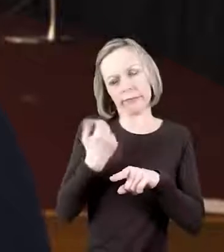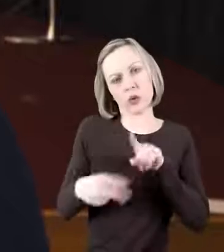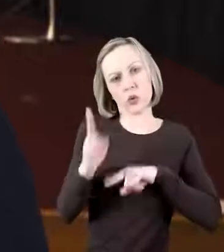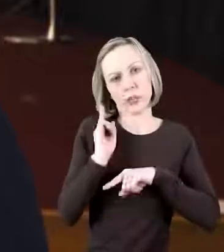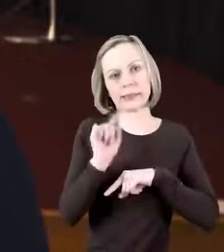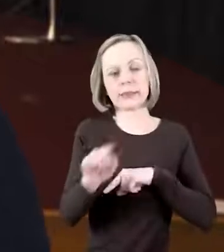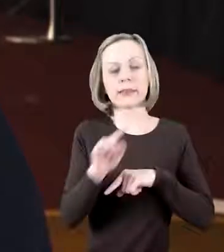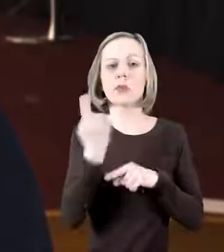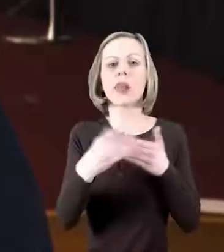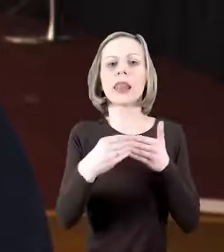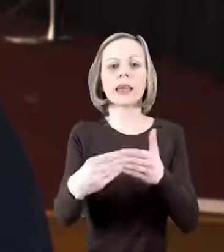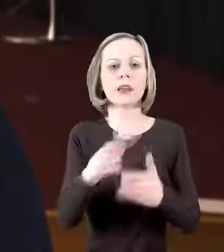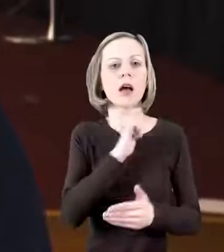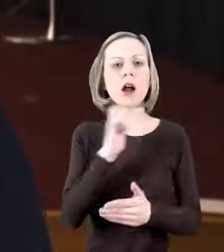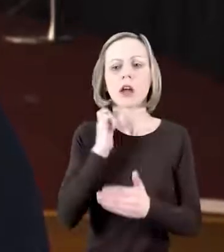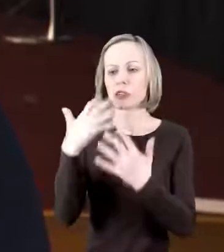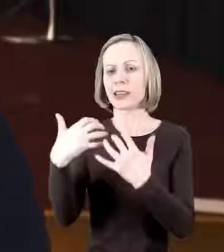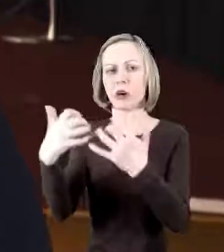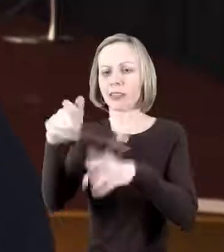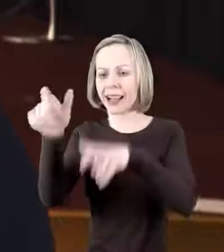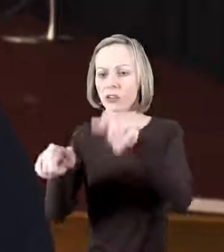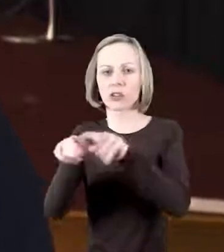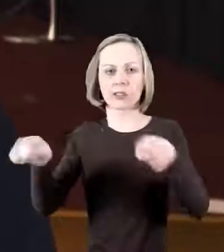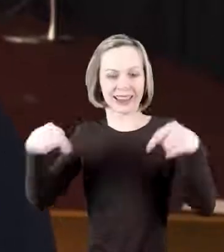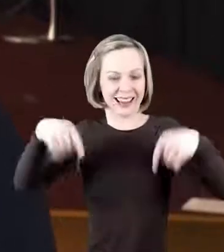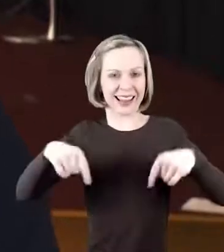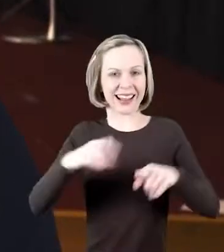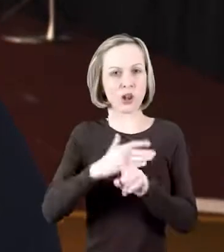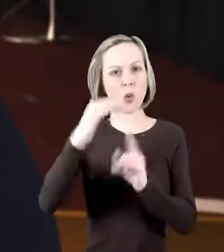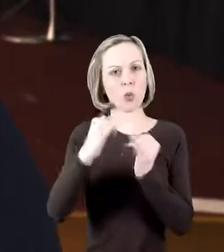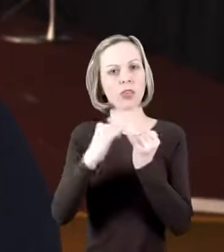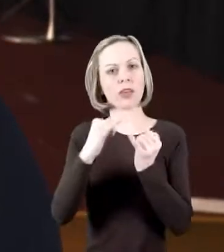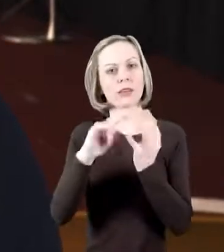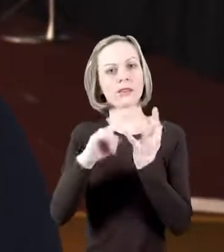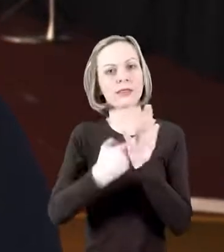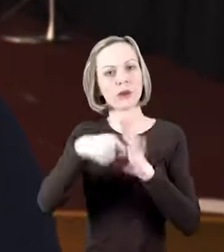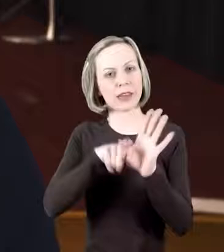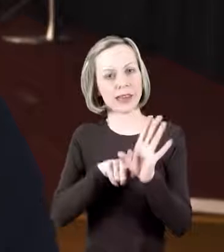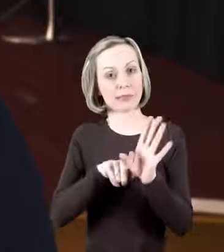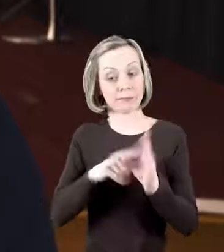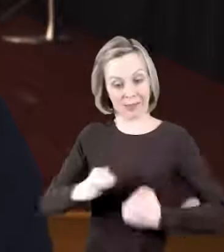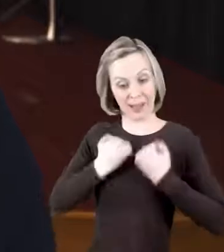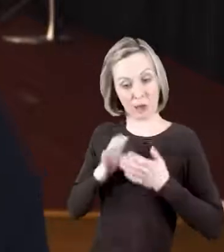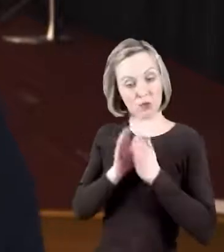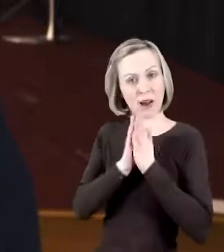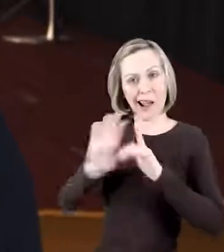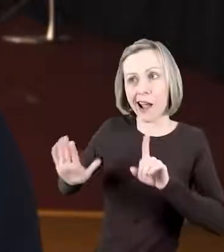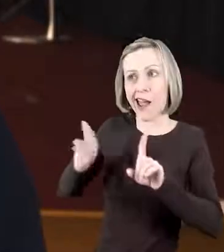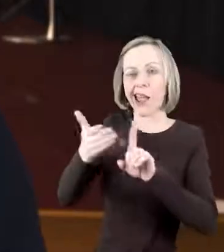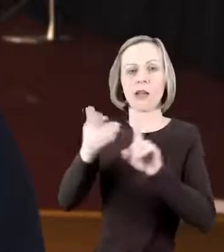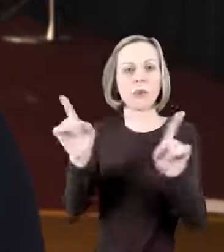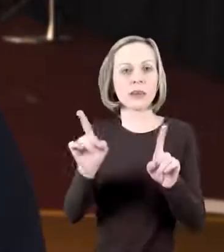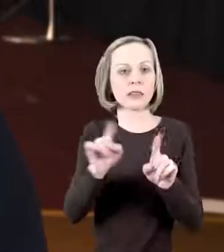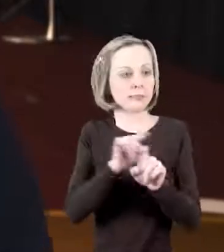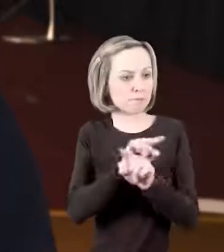weeks ago and is led by clergy and members of our congregation here in North Surrey. Our prayer for